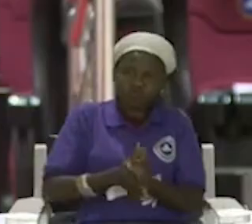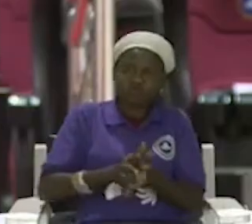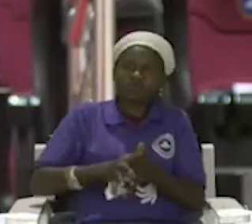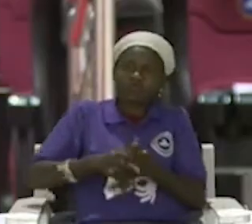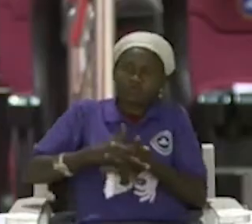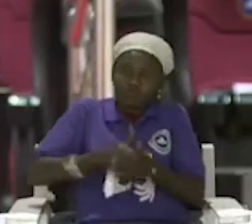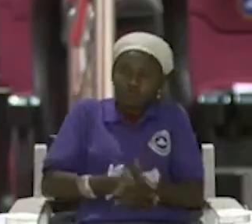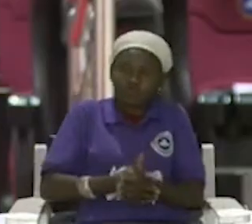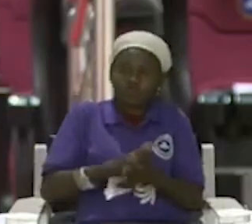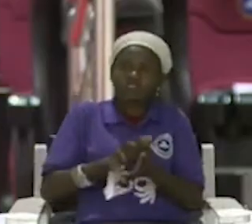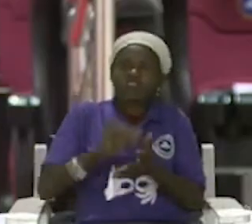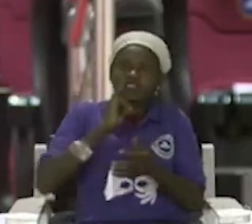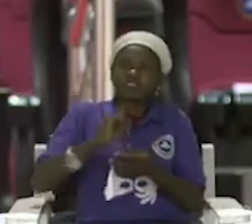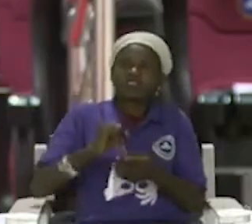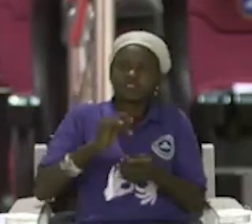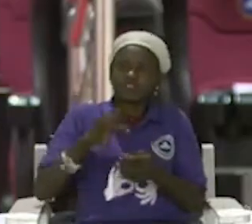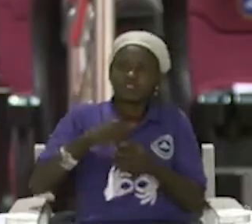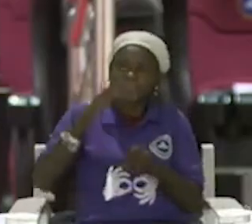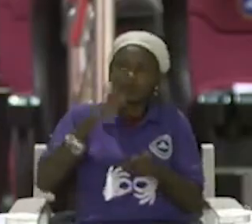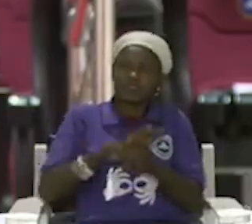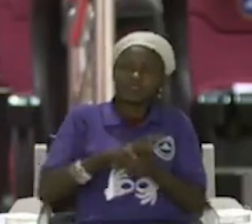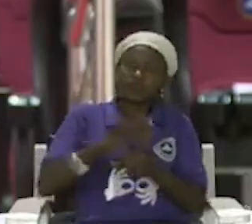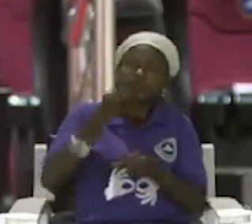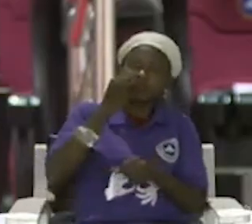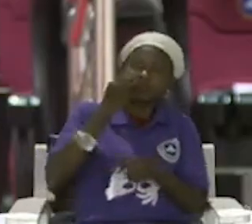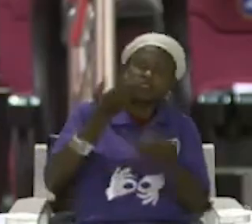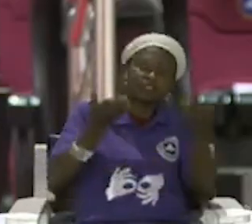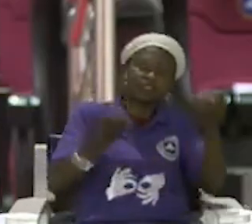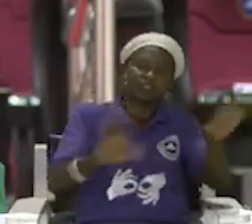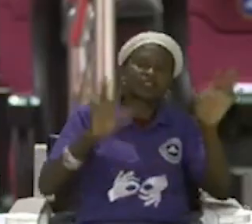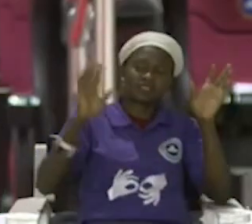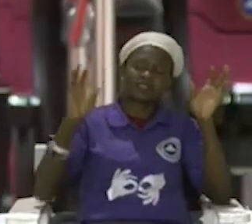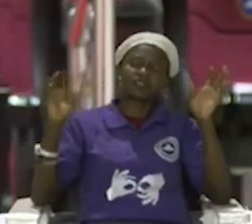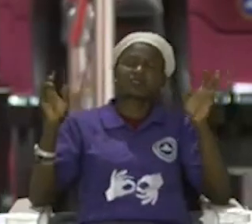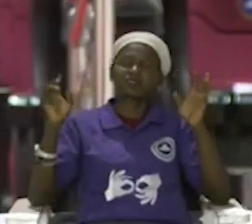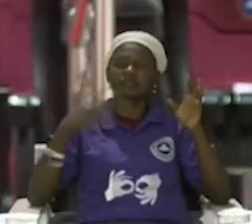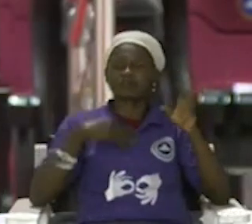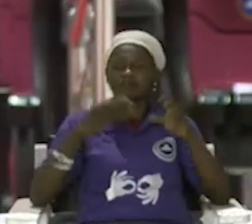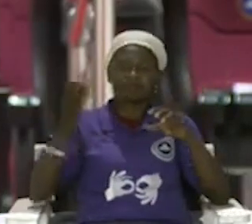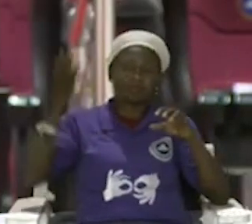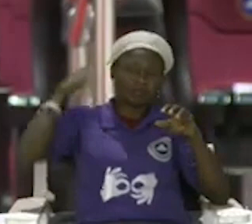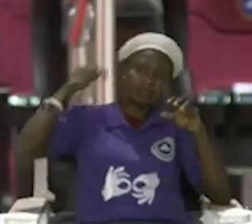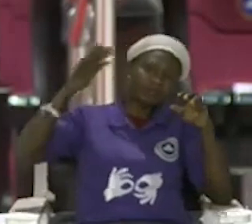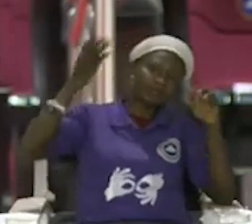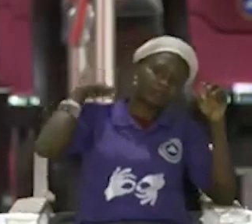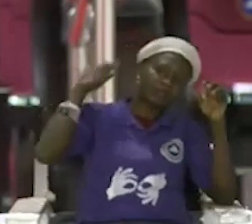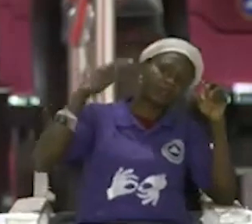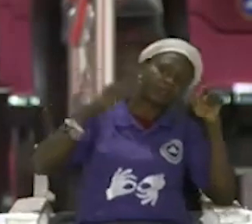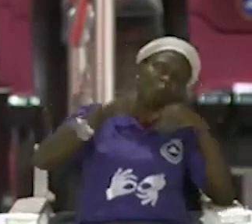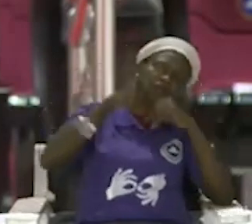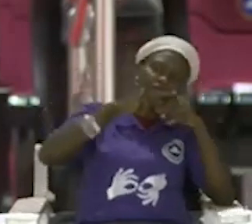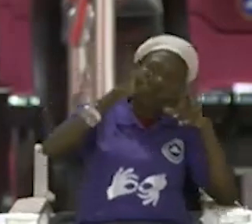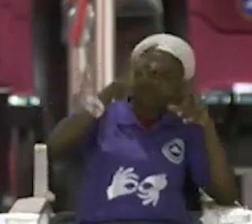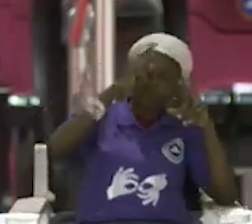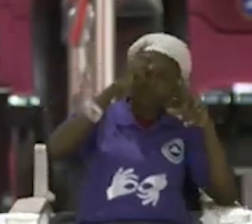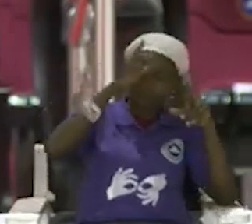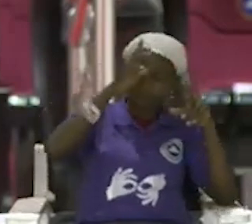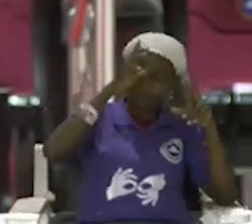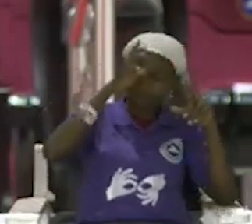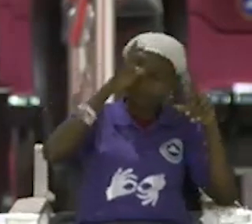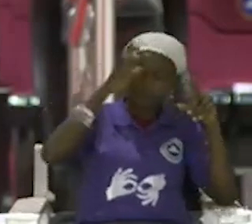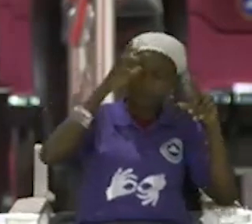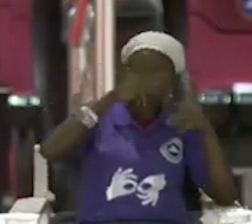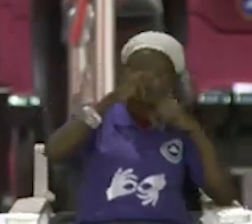You eat it and you die. And in those days, when I was in this secondary